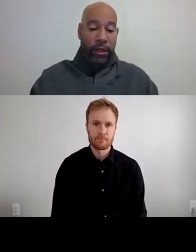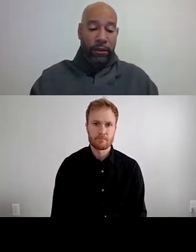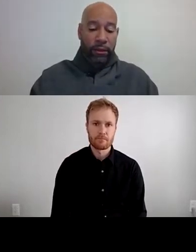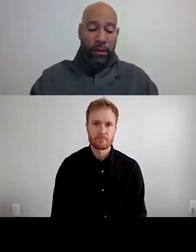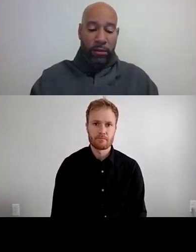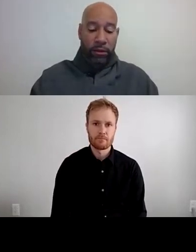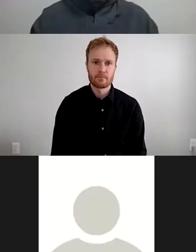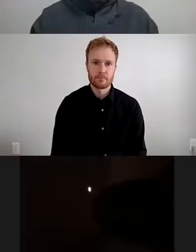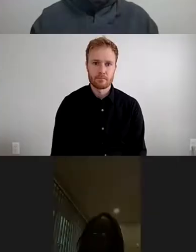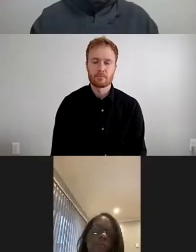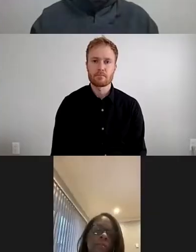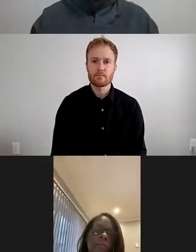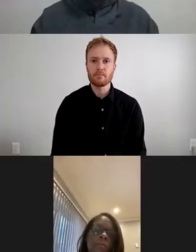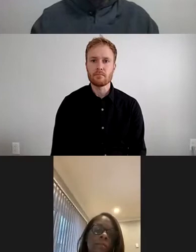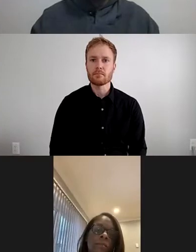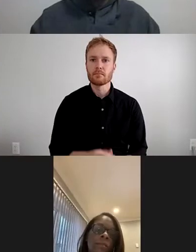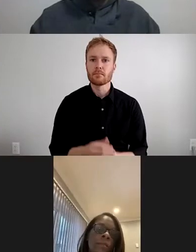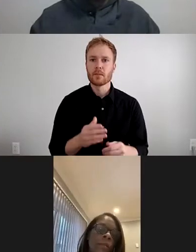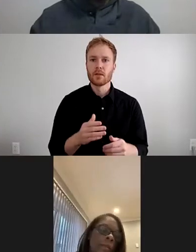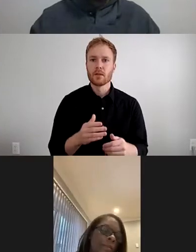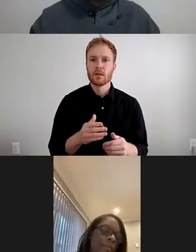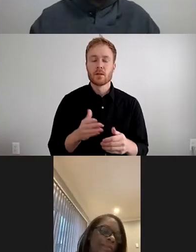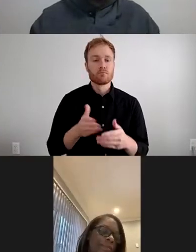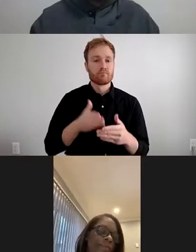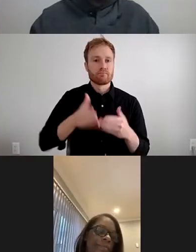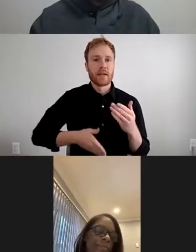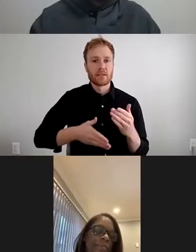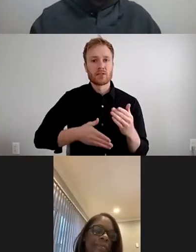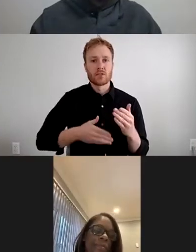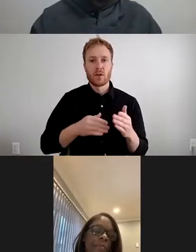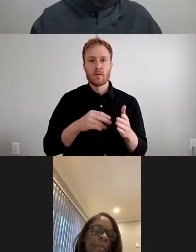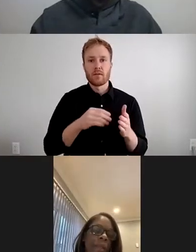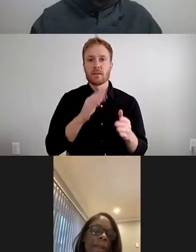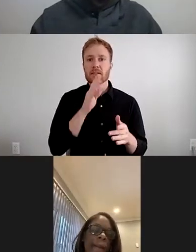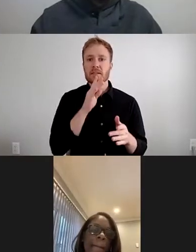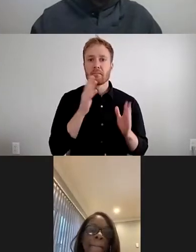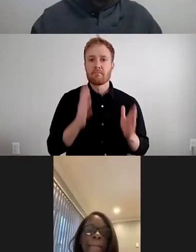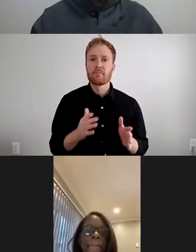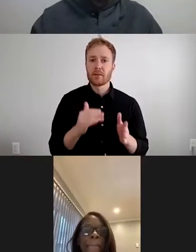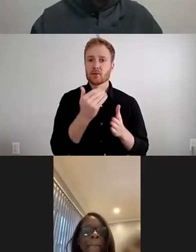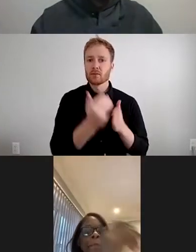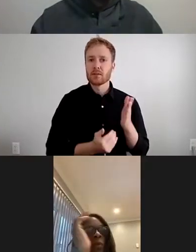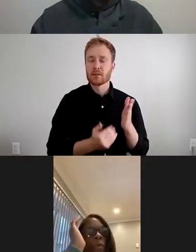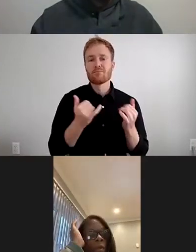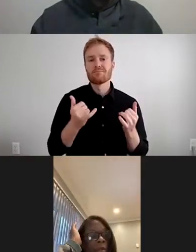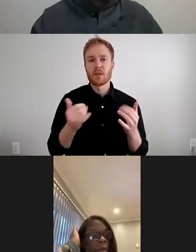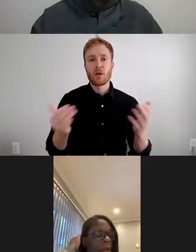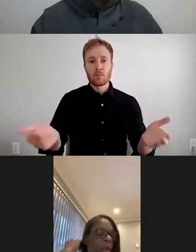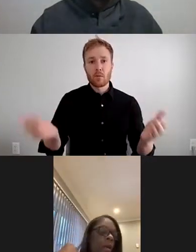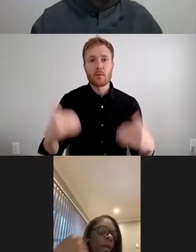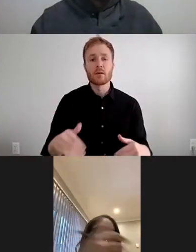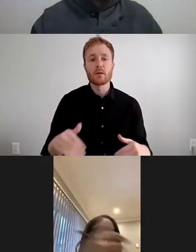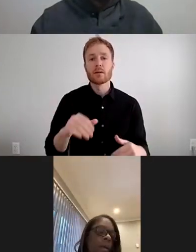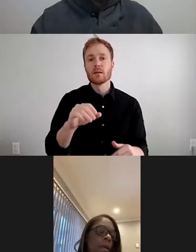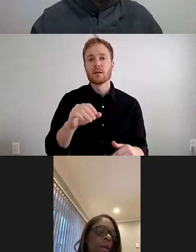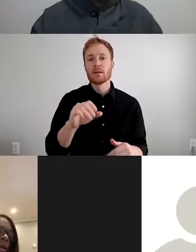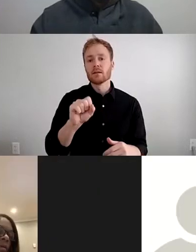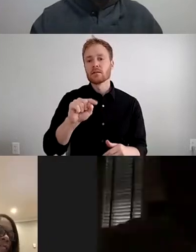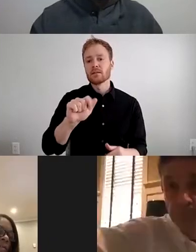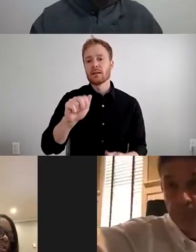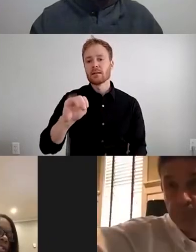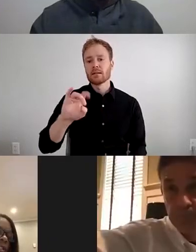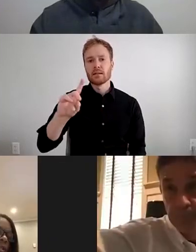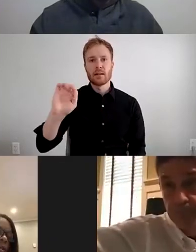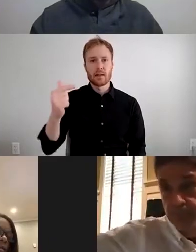has exhausted our registered speakers list. We will now move on to our standing committee agenda. Will the clerk please take the roll?